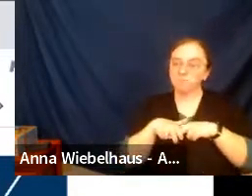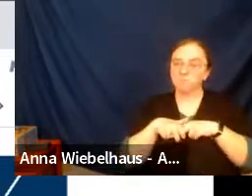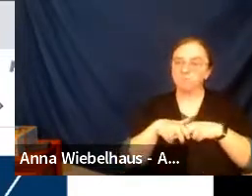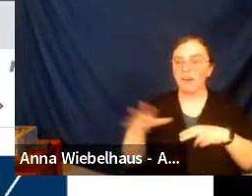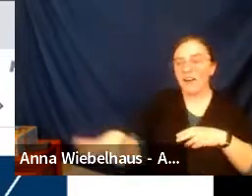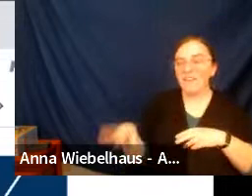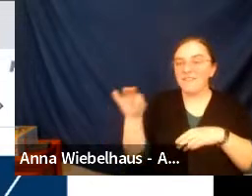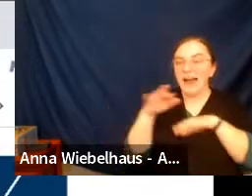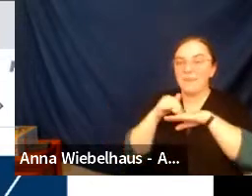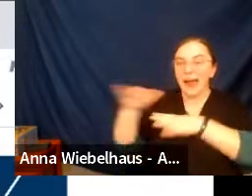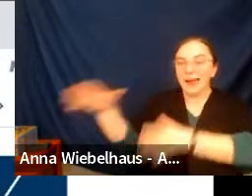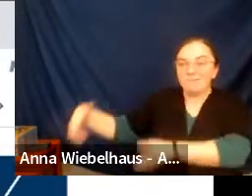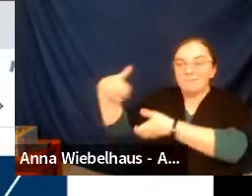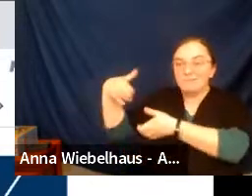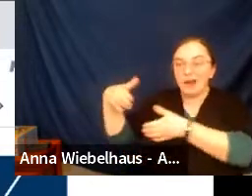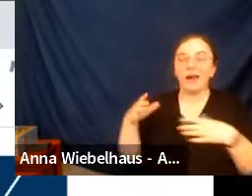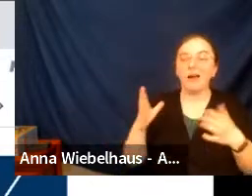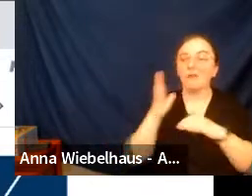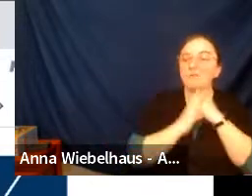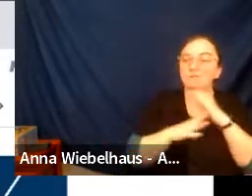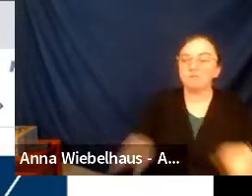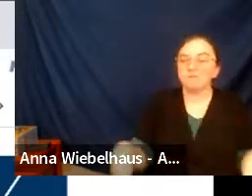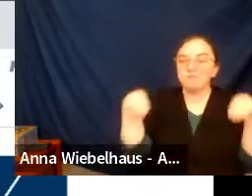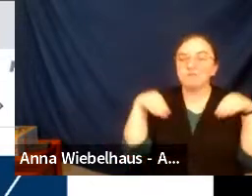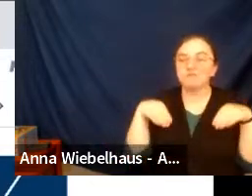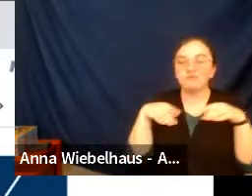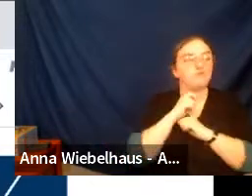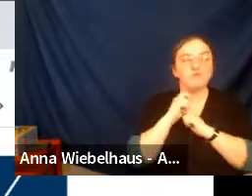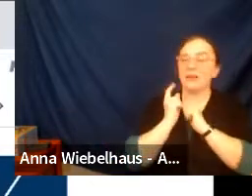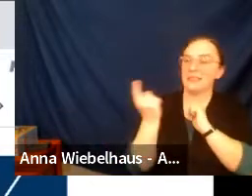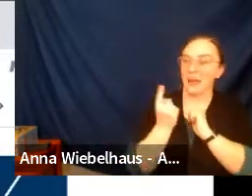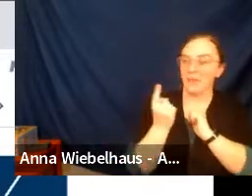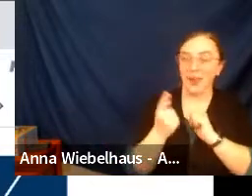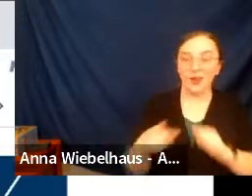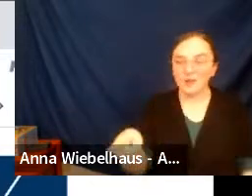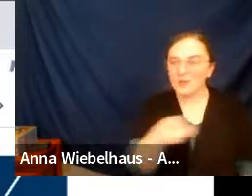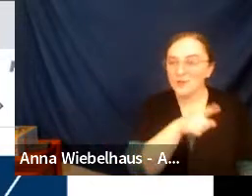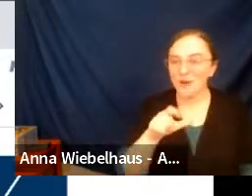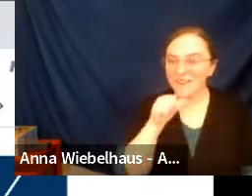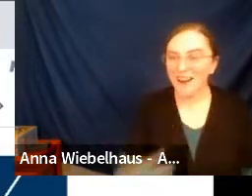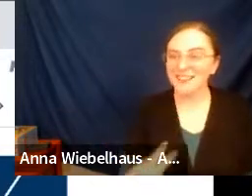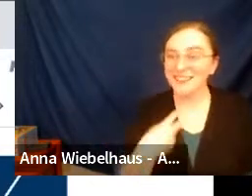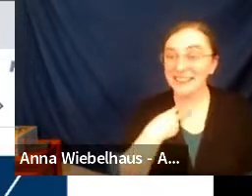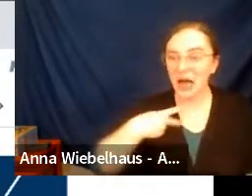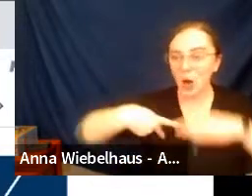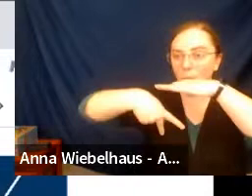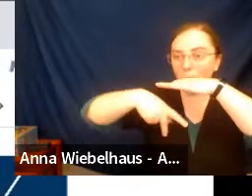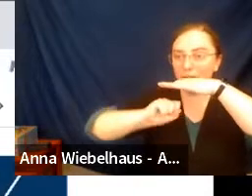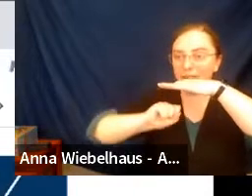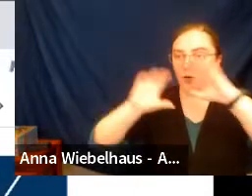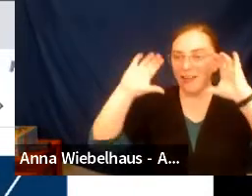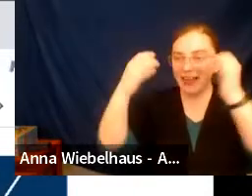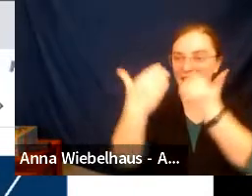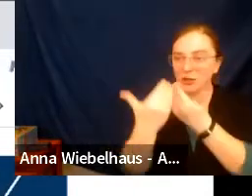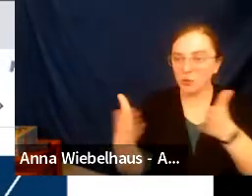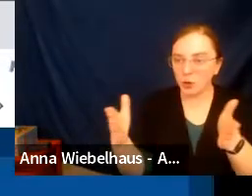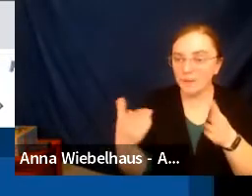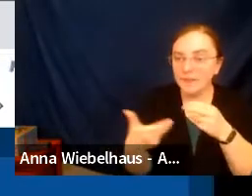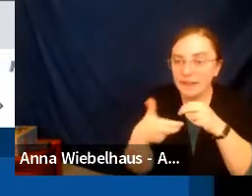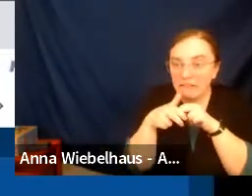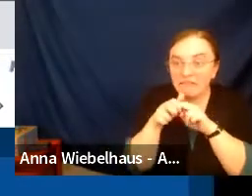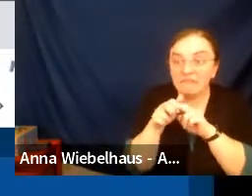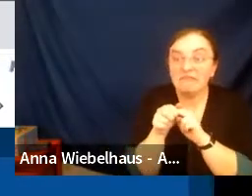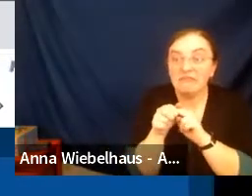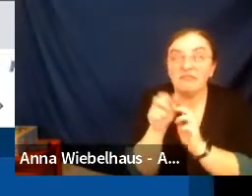animals, pull a blanket over your legs. Those are all the comforts that you have of not sitting in a preschool classroom to hear this, but in your homes.